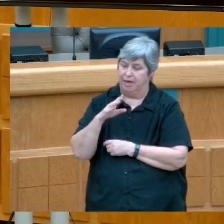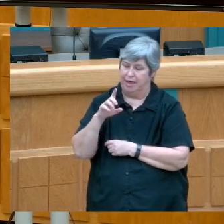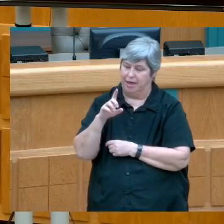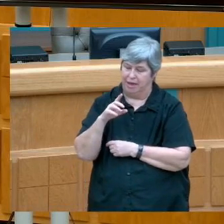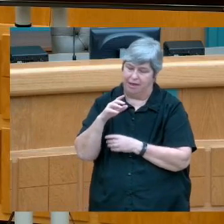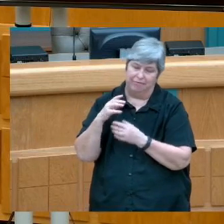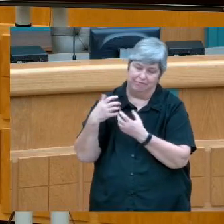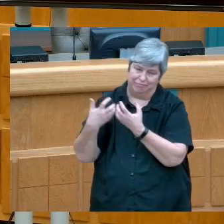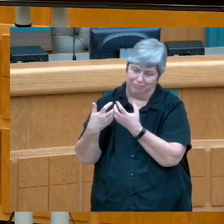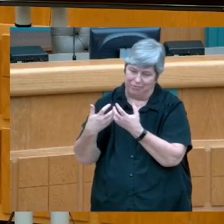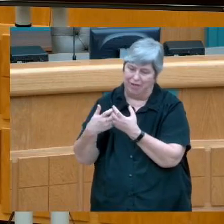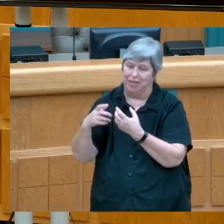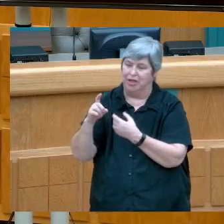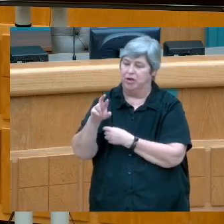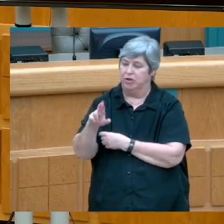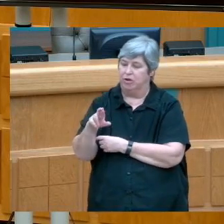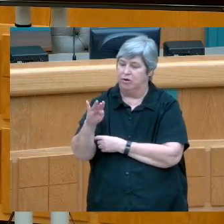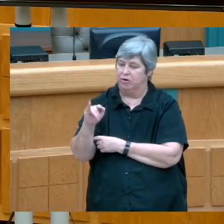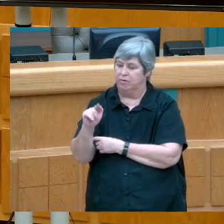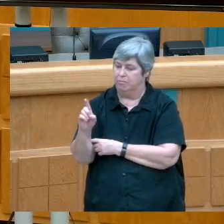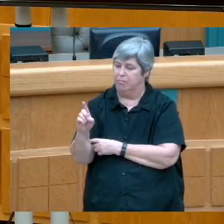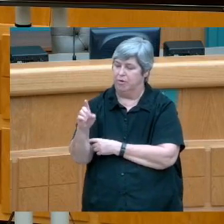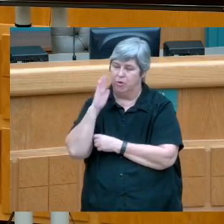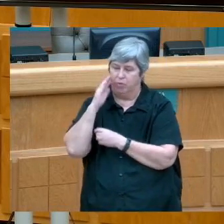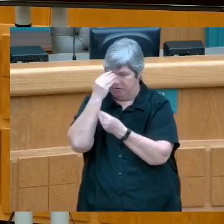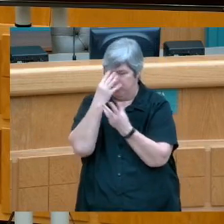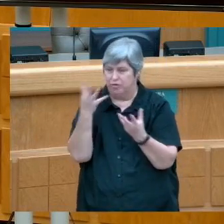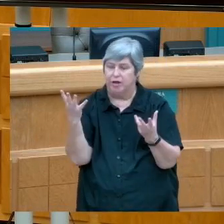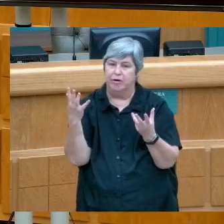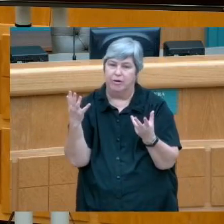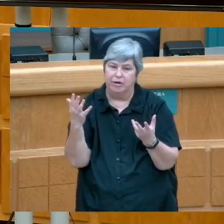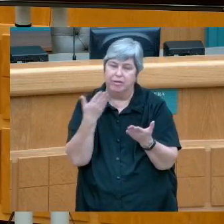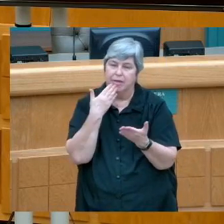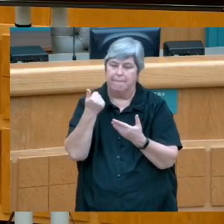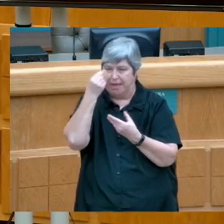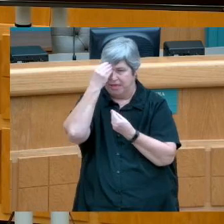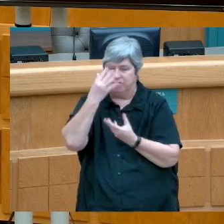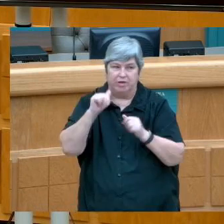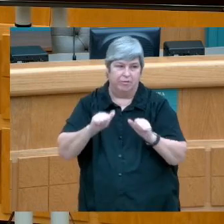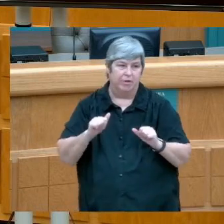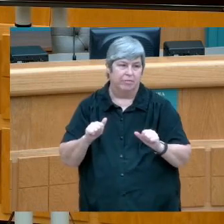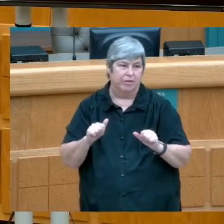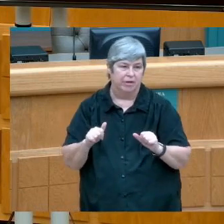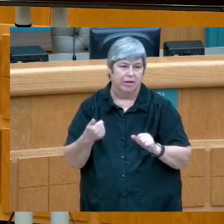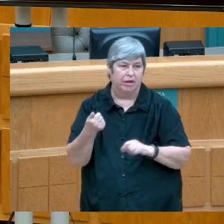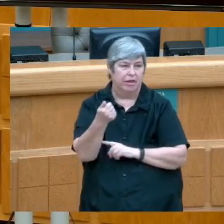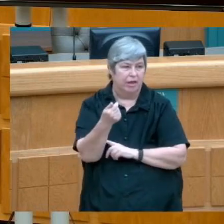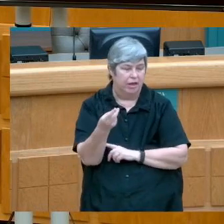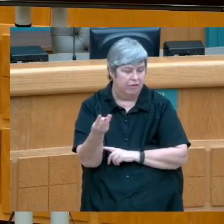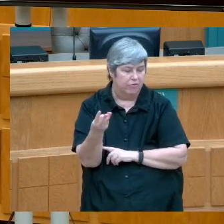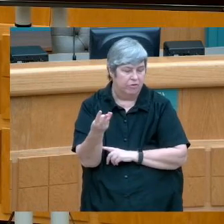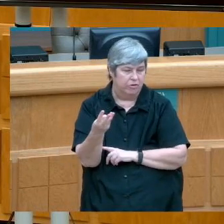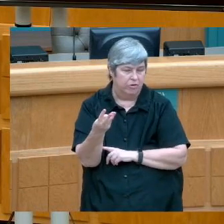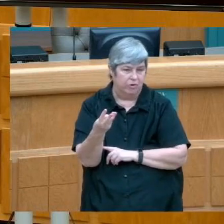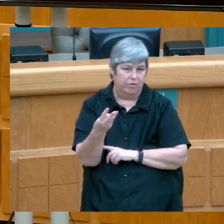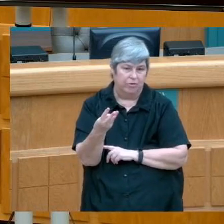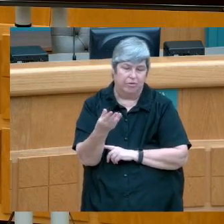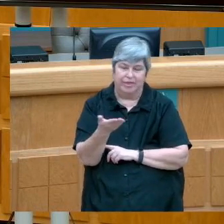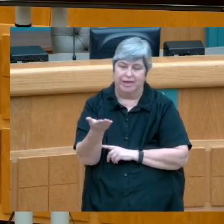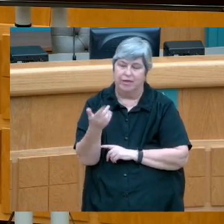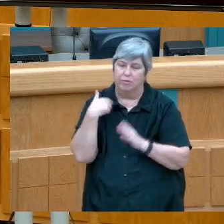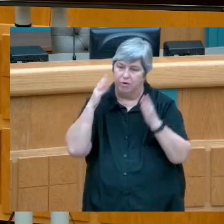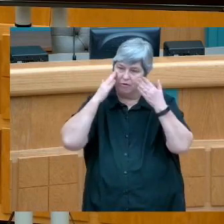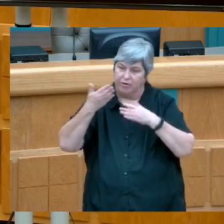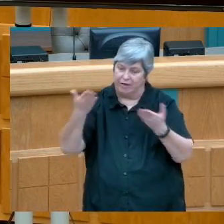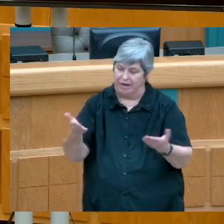will share, the best information we can to our decision makers. couple of precisions there. We're focusing